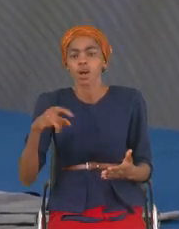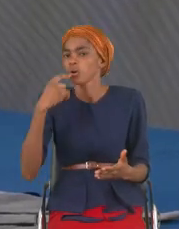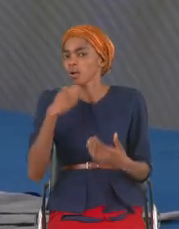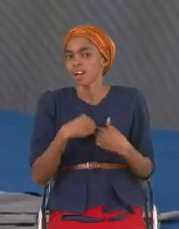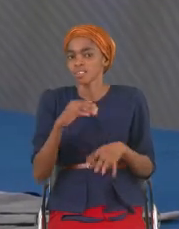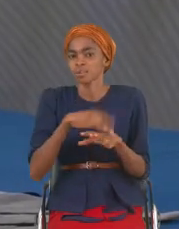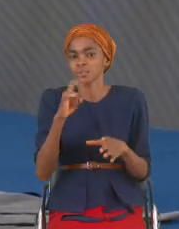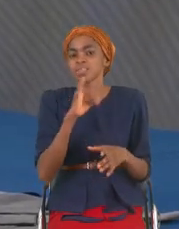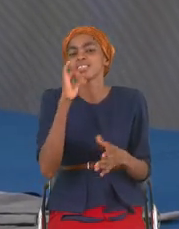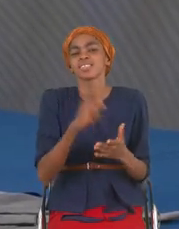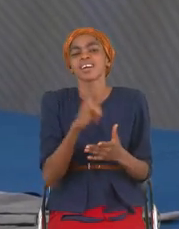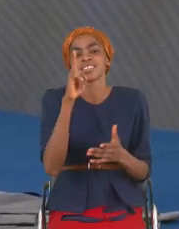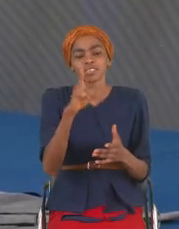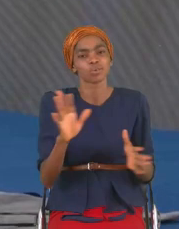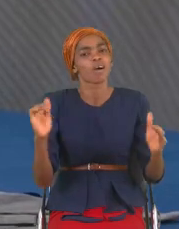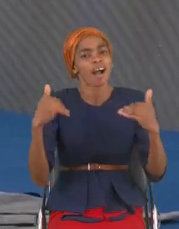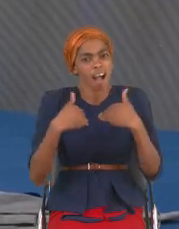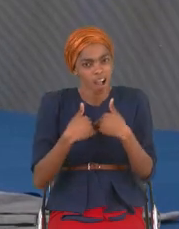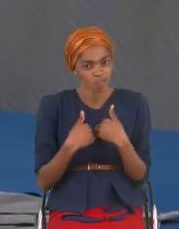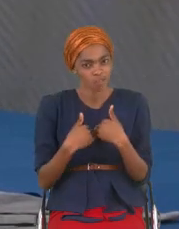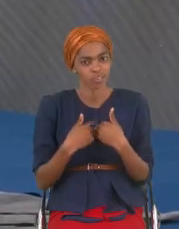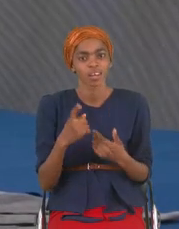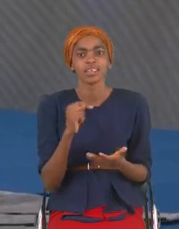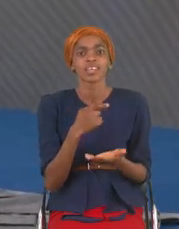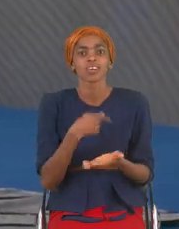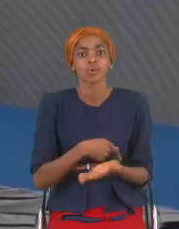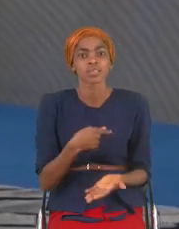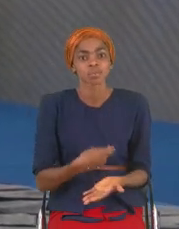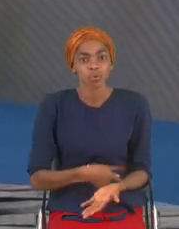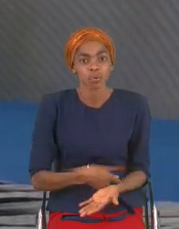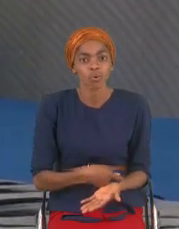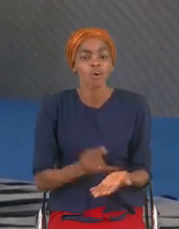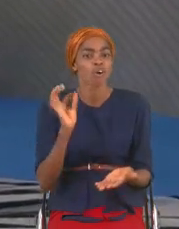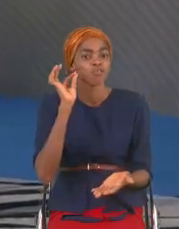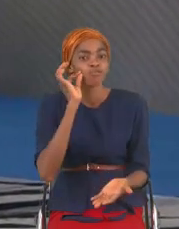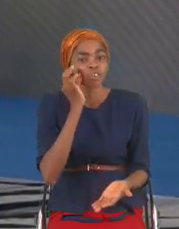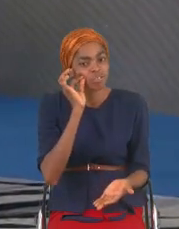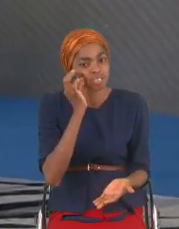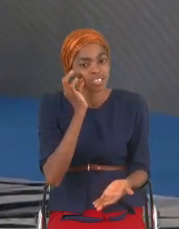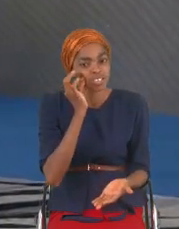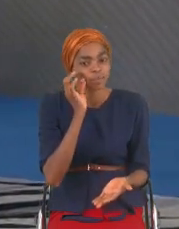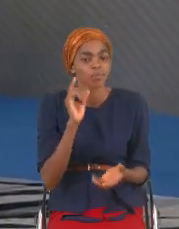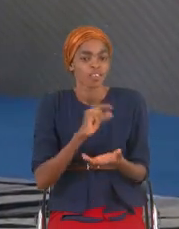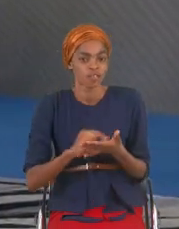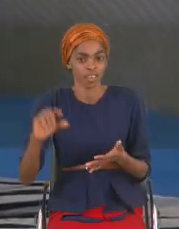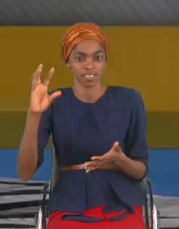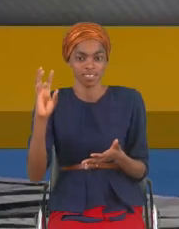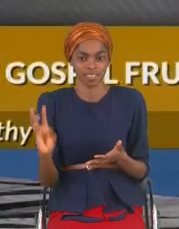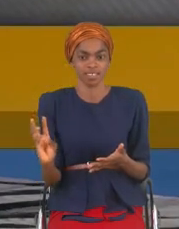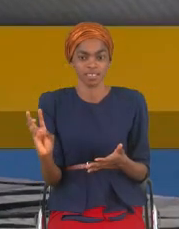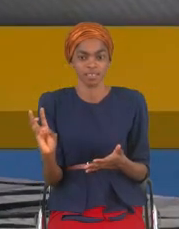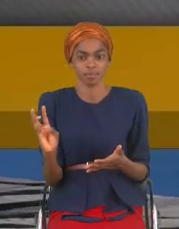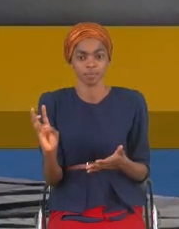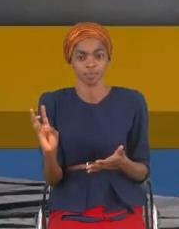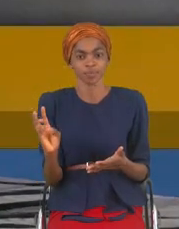that you possess the gospel fruits. It tells us in verse 6, it says,